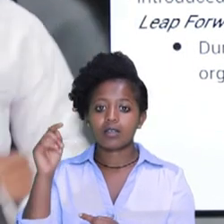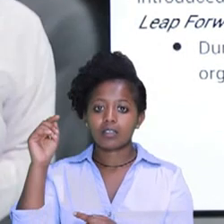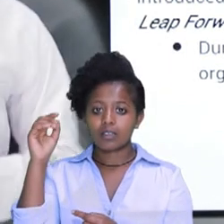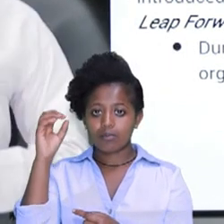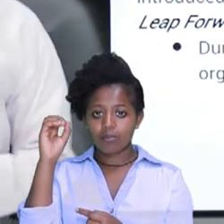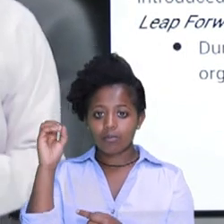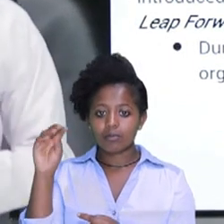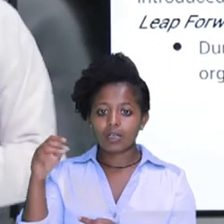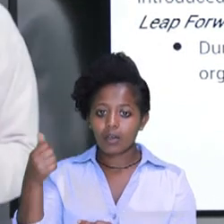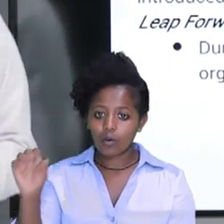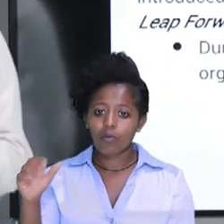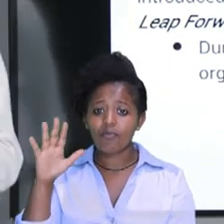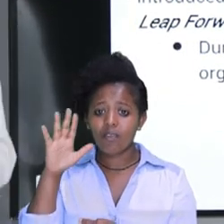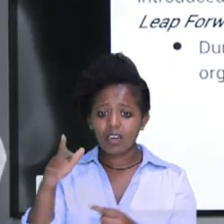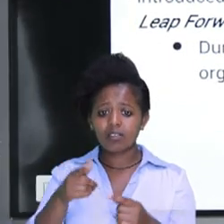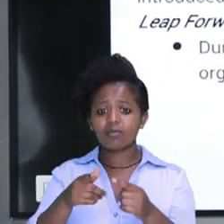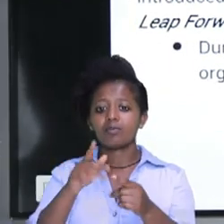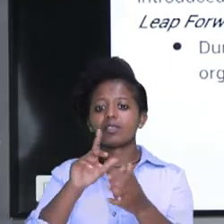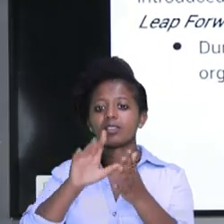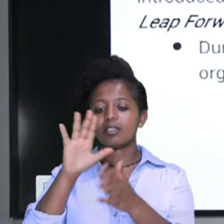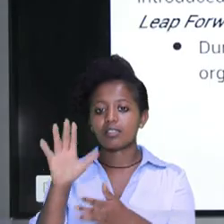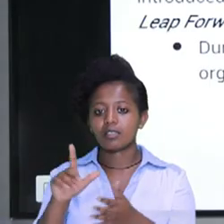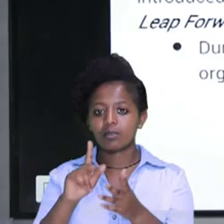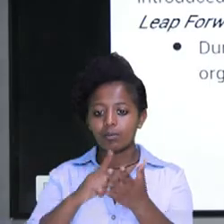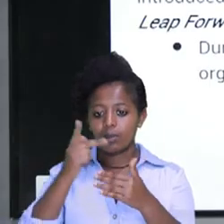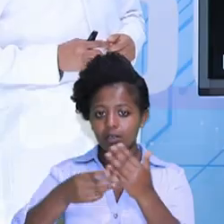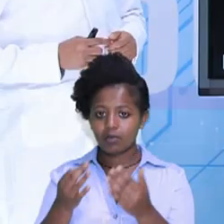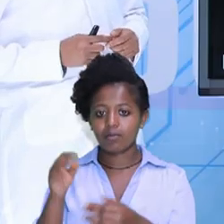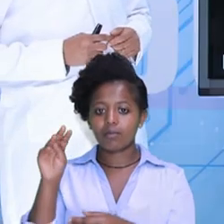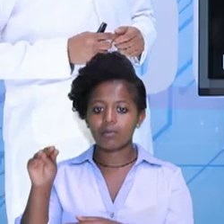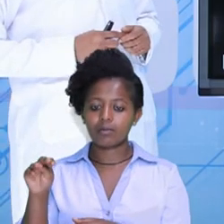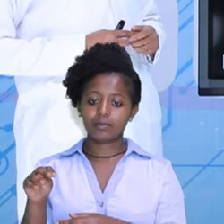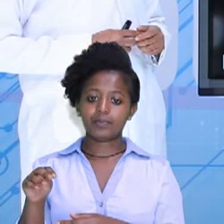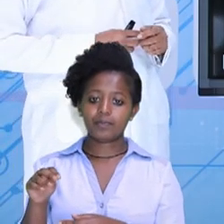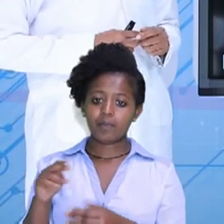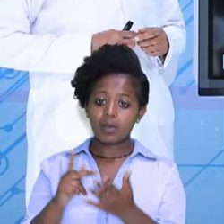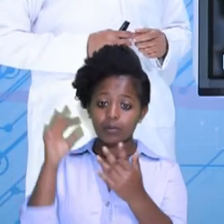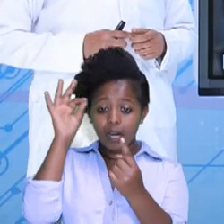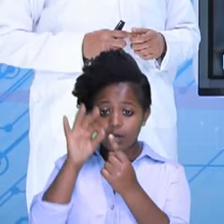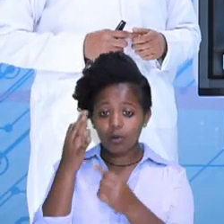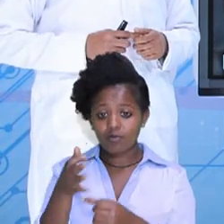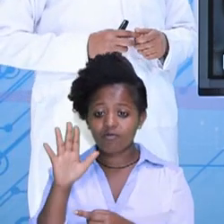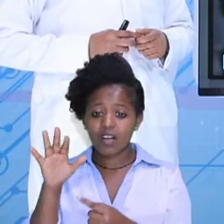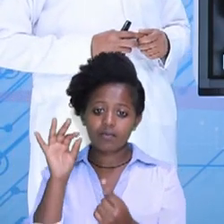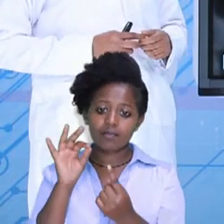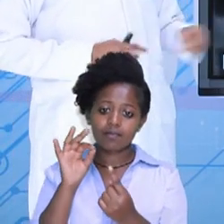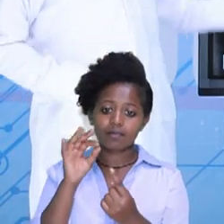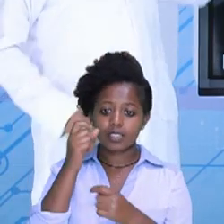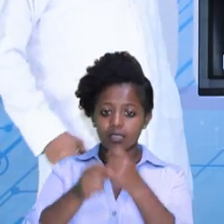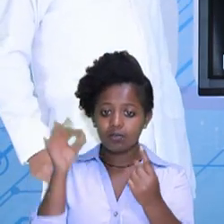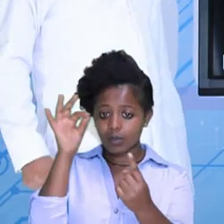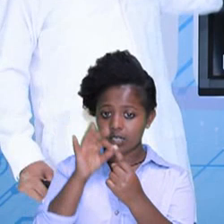5-year plan, the first 5-year plan of Mao Zedong. This 5-year plan was known